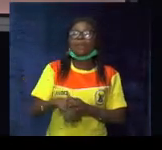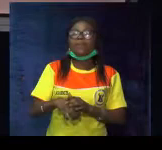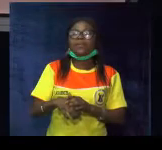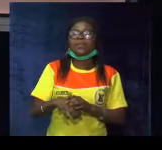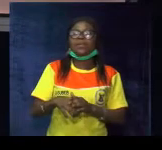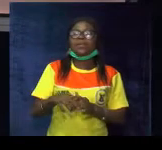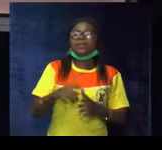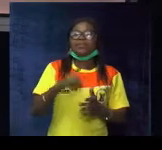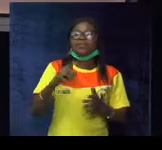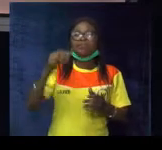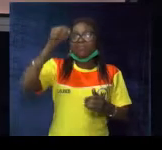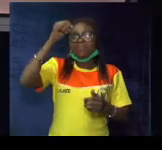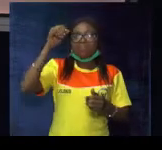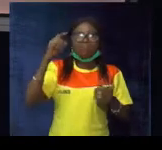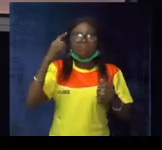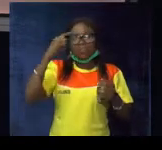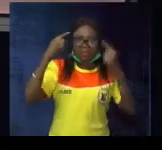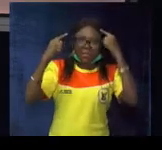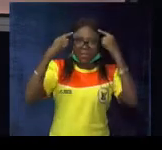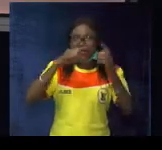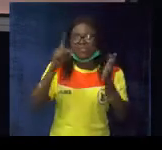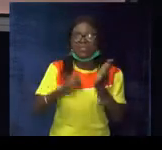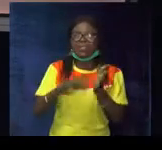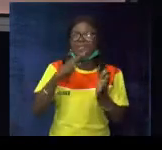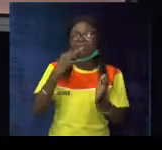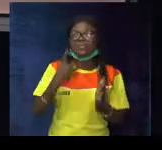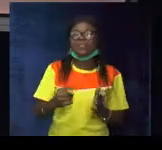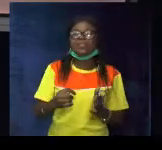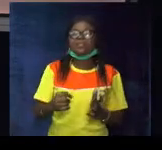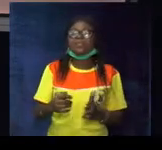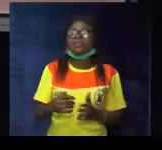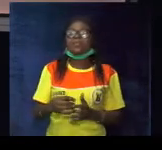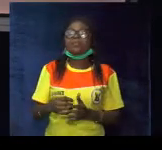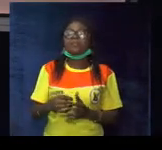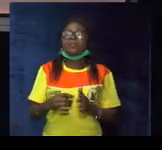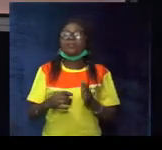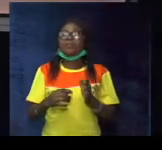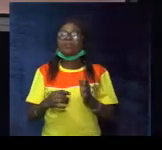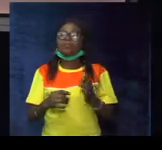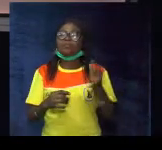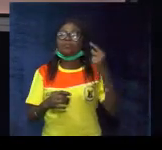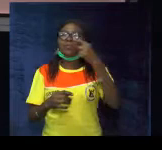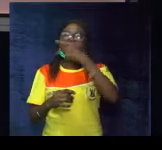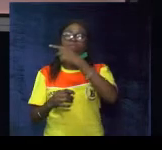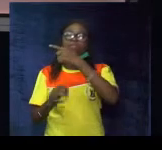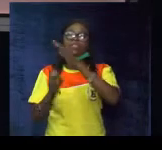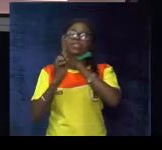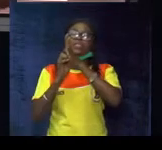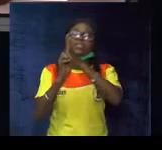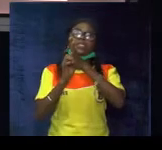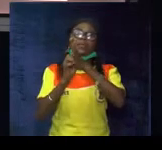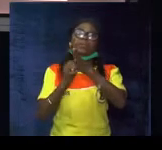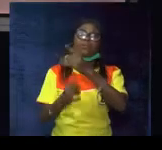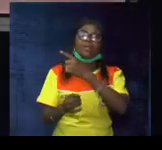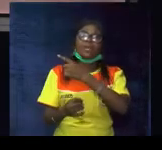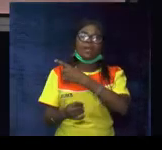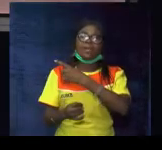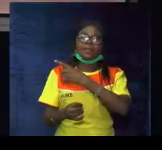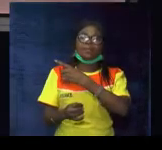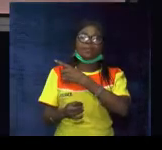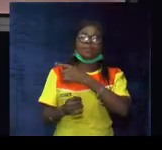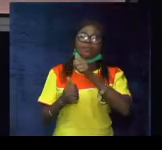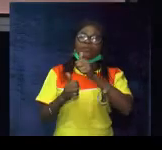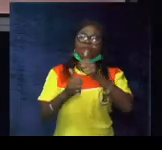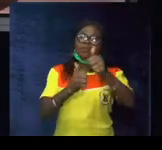what it means. The fence, imagine this is somebody's house, and the fence of the house will be one line that is perpendicular to another